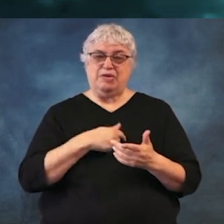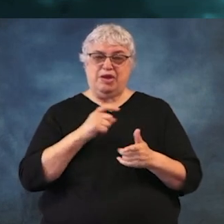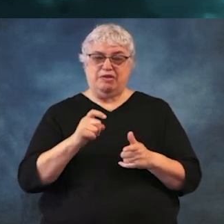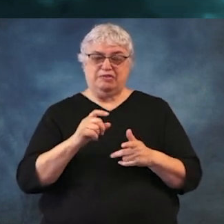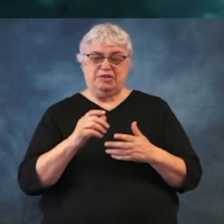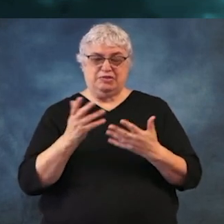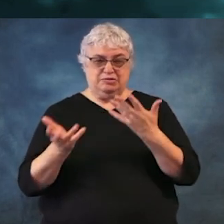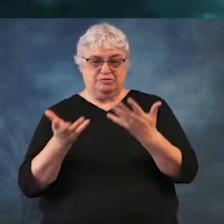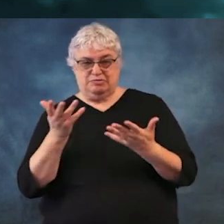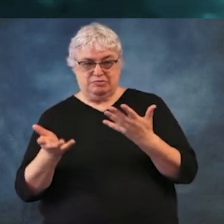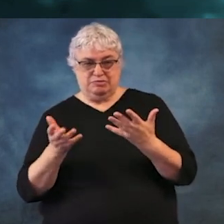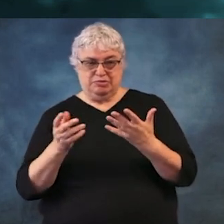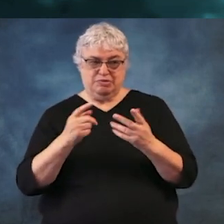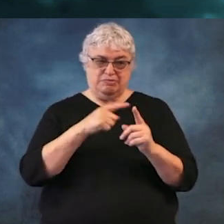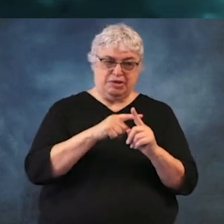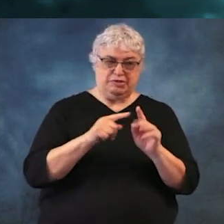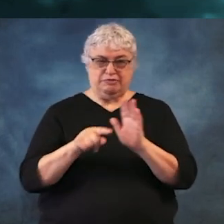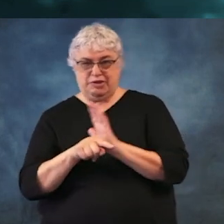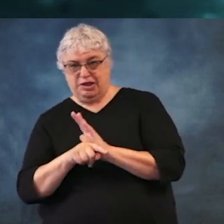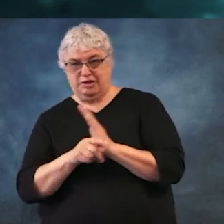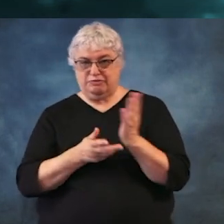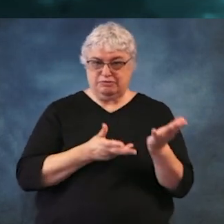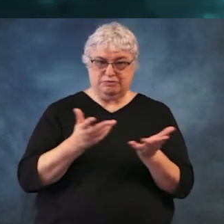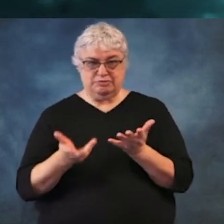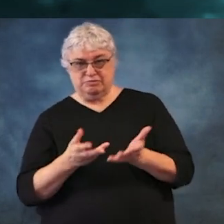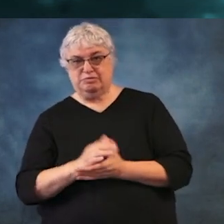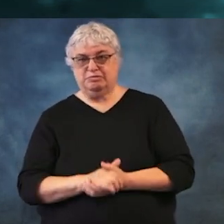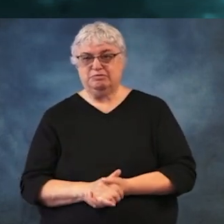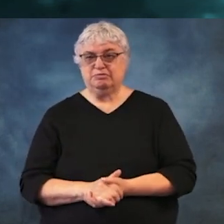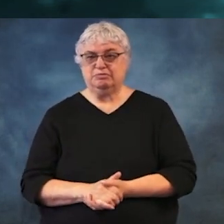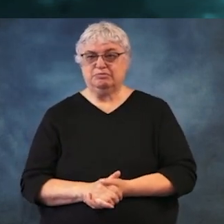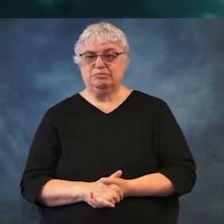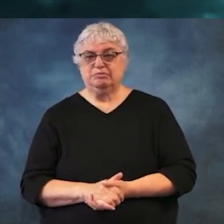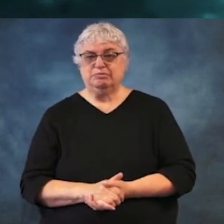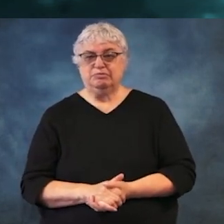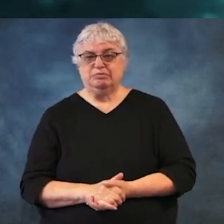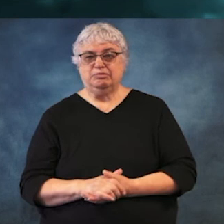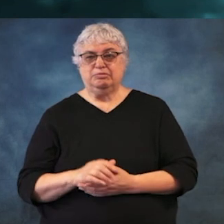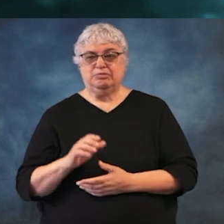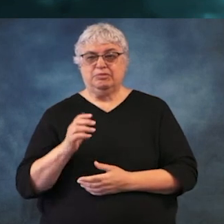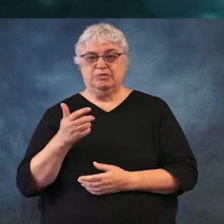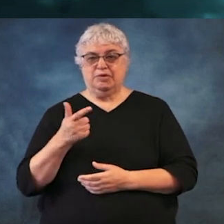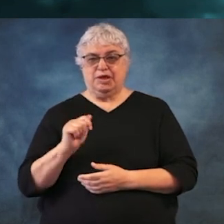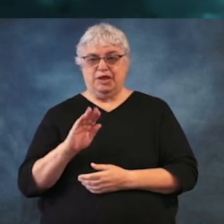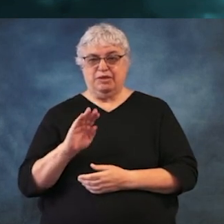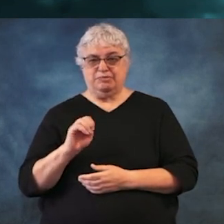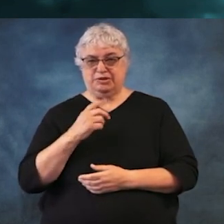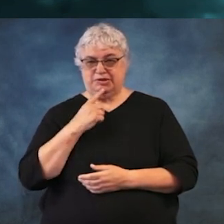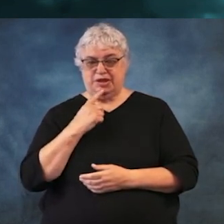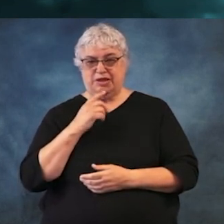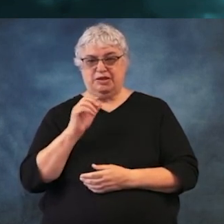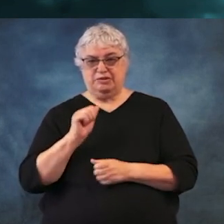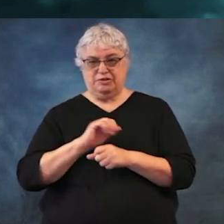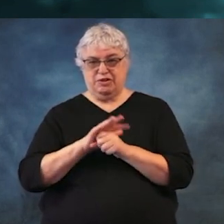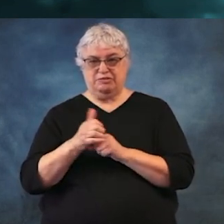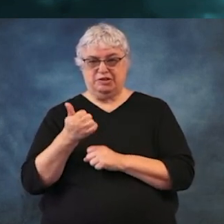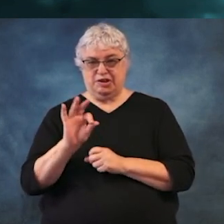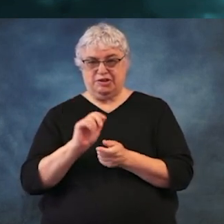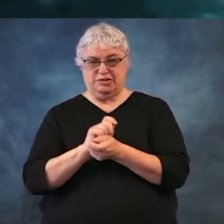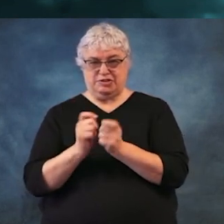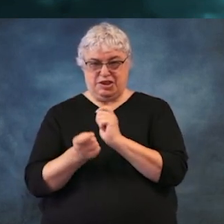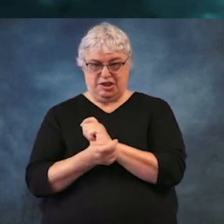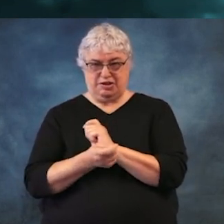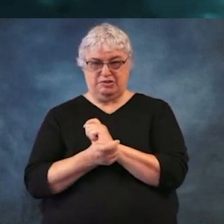to have to weigh out the pros and cons. COVID-19 certainly has change